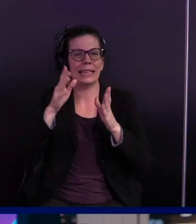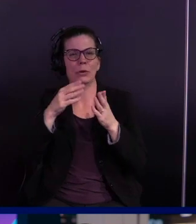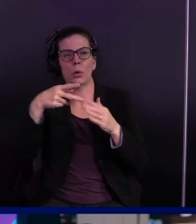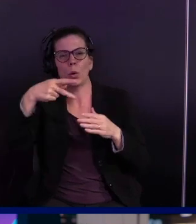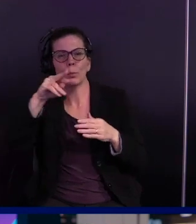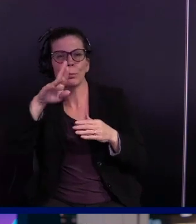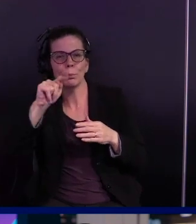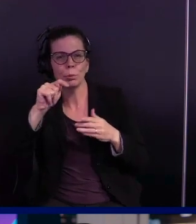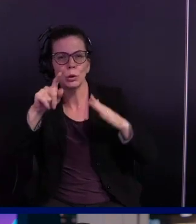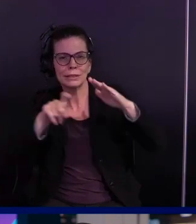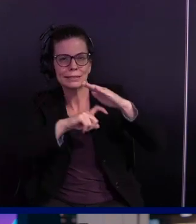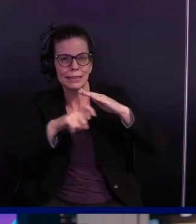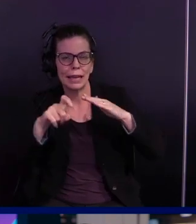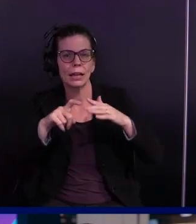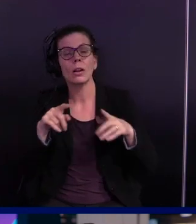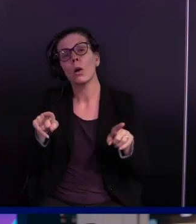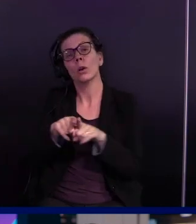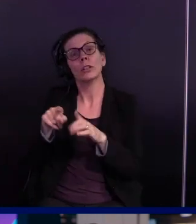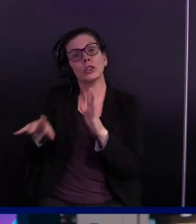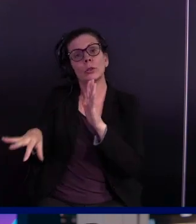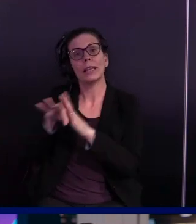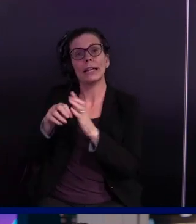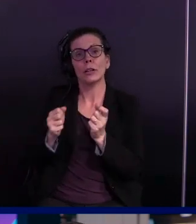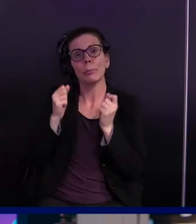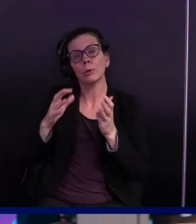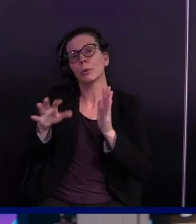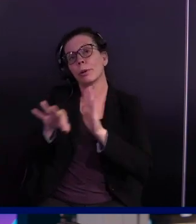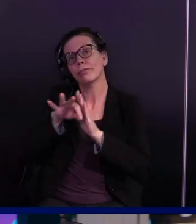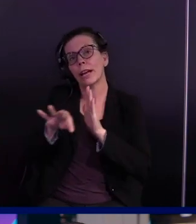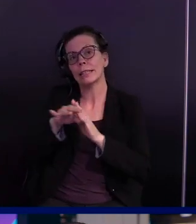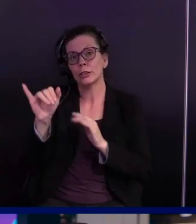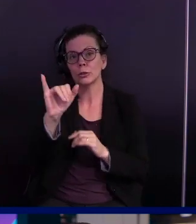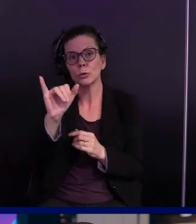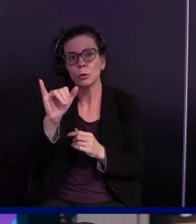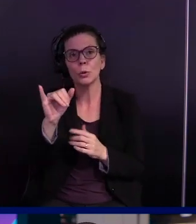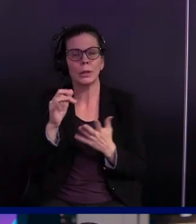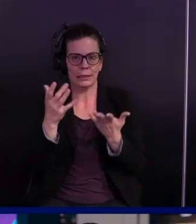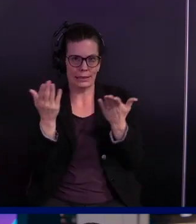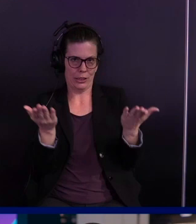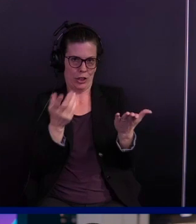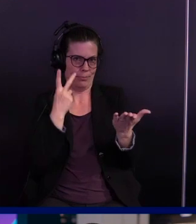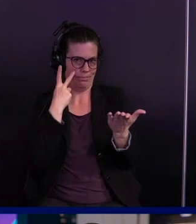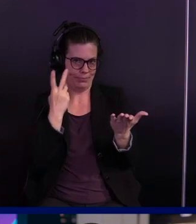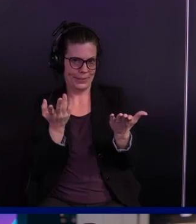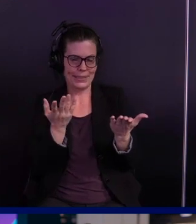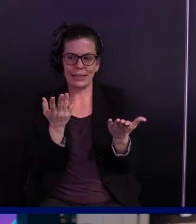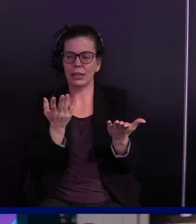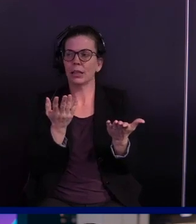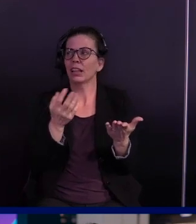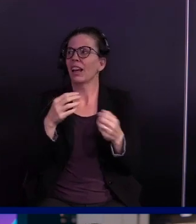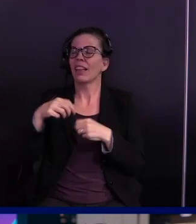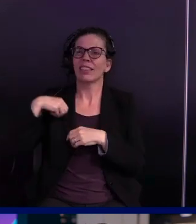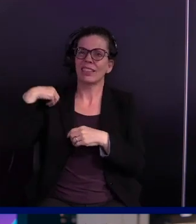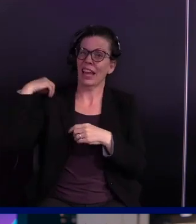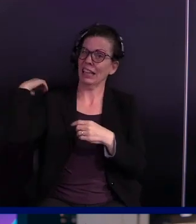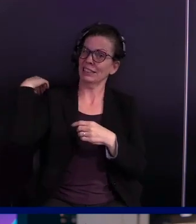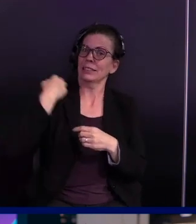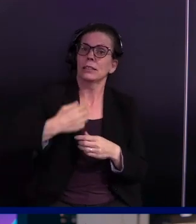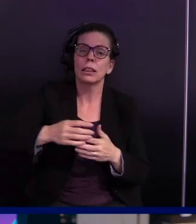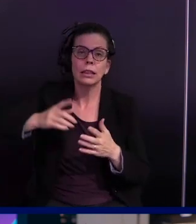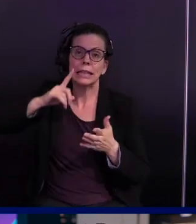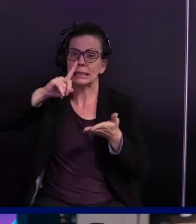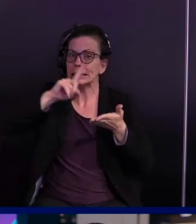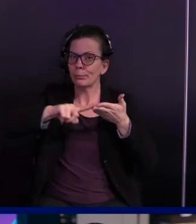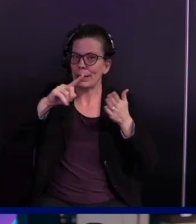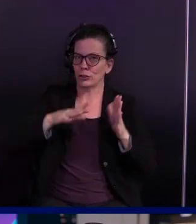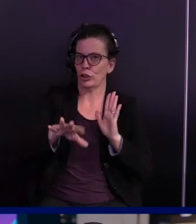like select. You can also like select multiple findings, and in here you can see that these are actually like the inspector findings that we were